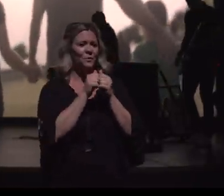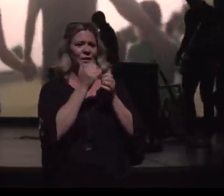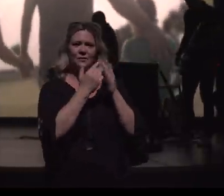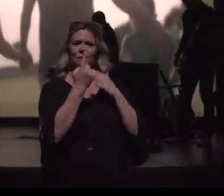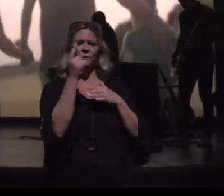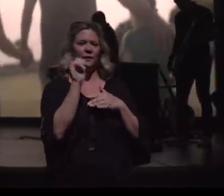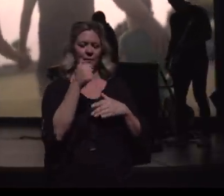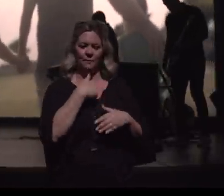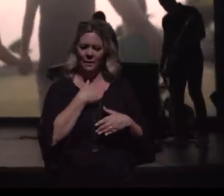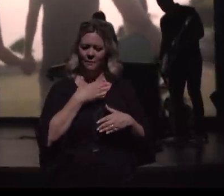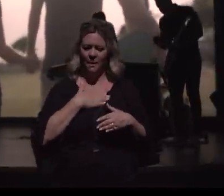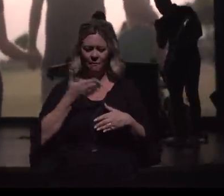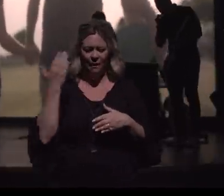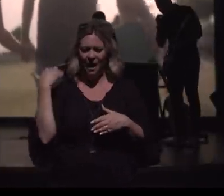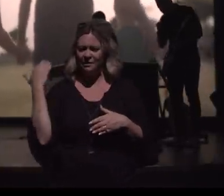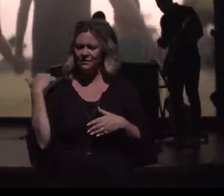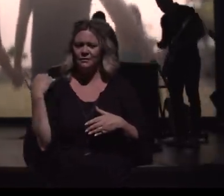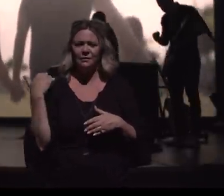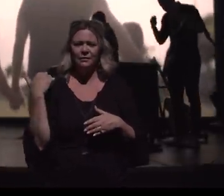me with my past,